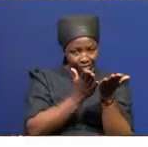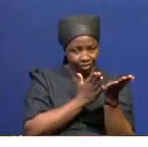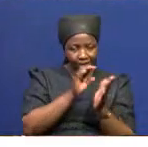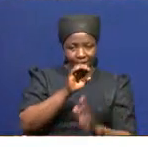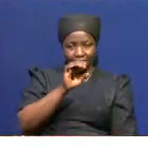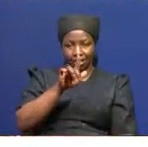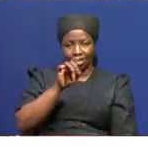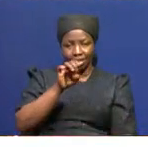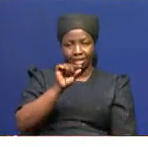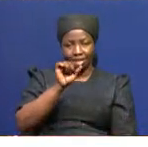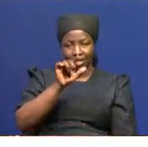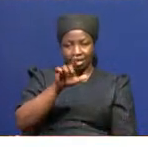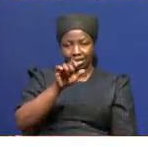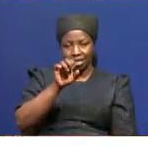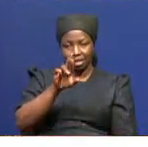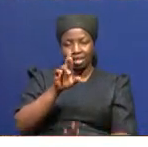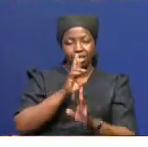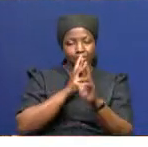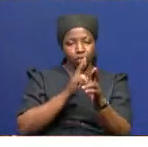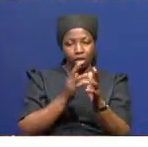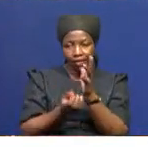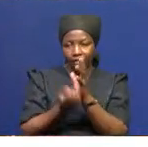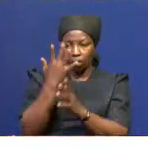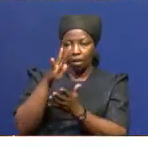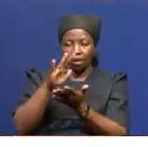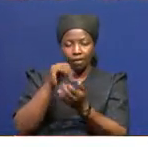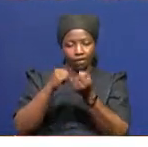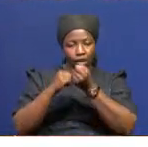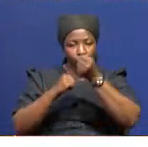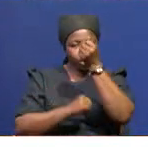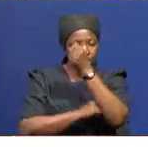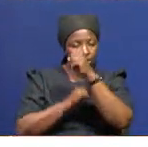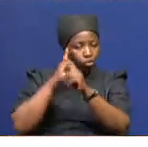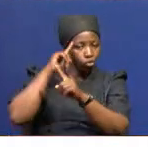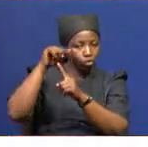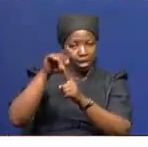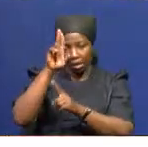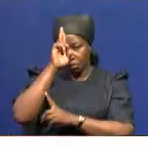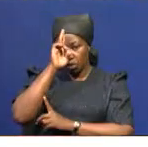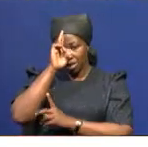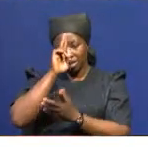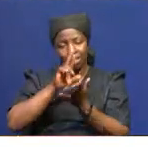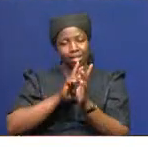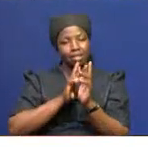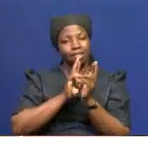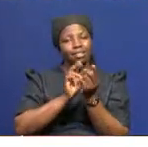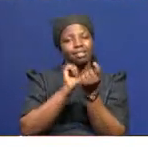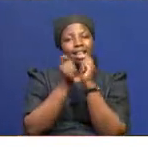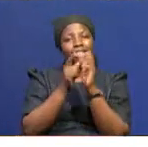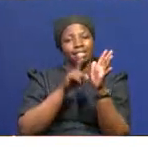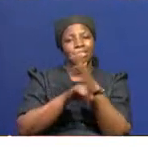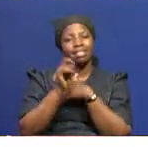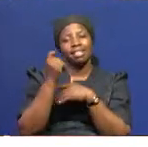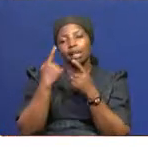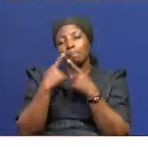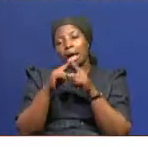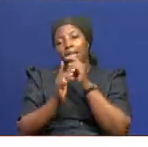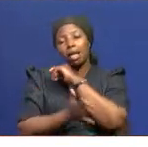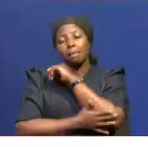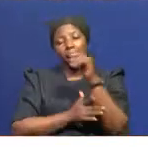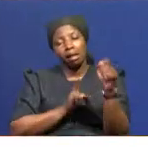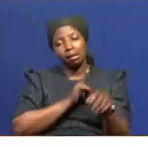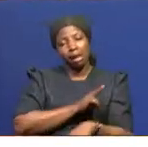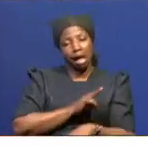report laid a foundation towards police reforms in Kenya. Unfortunately, despite this well-intentioned